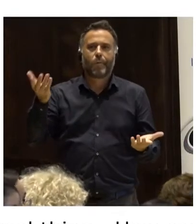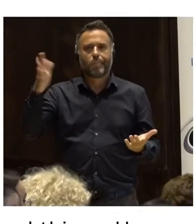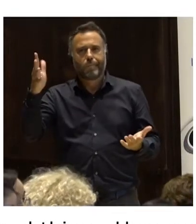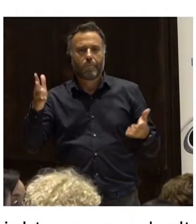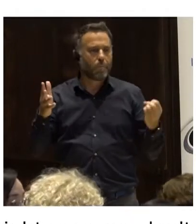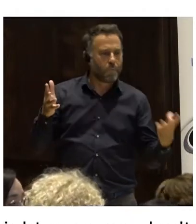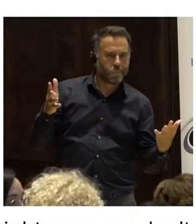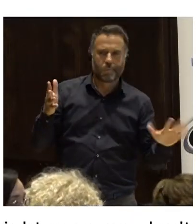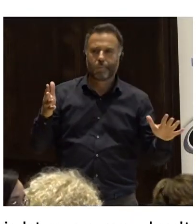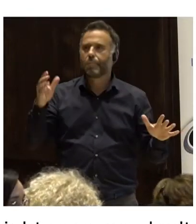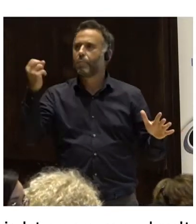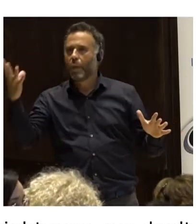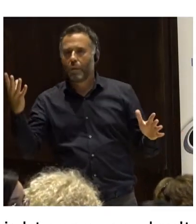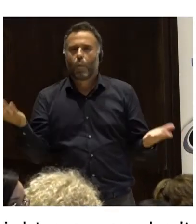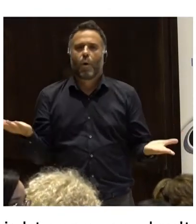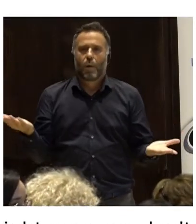How can we address this